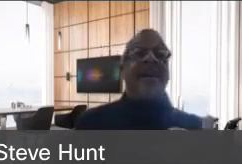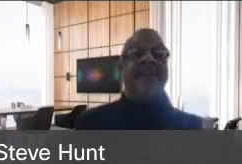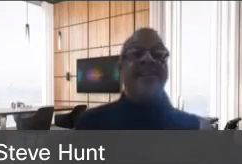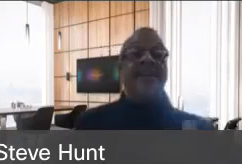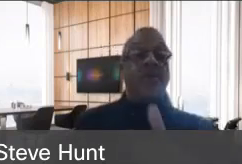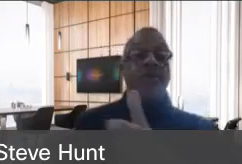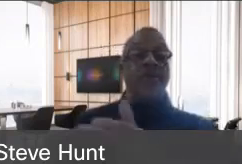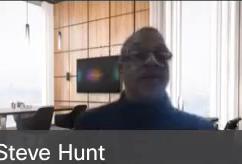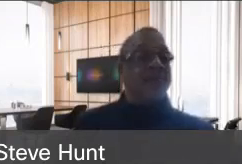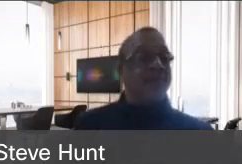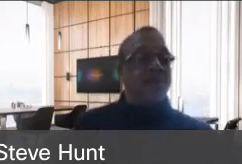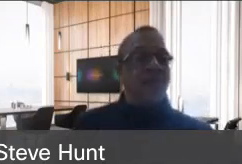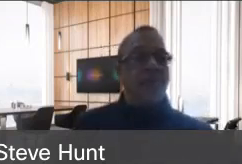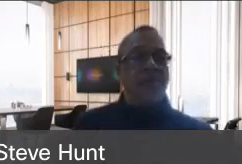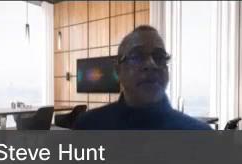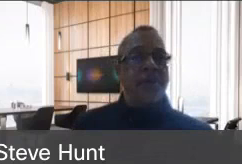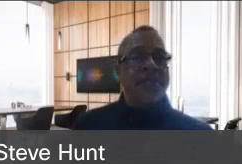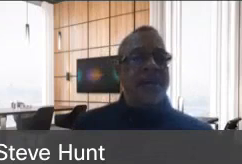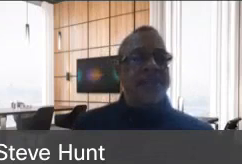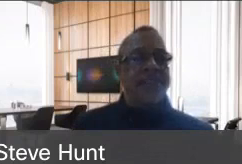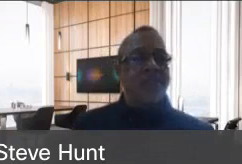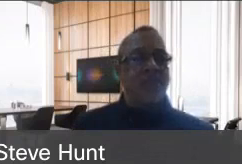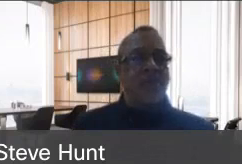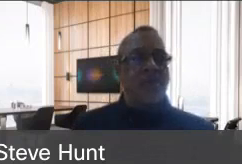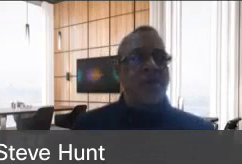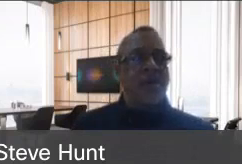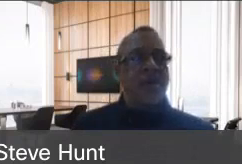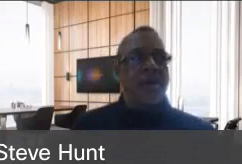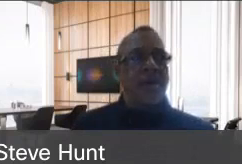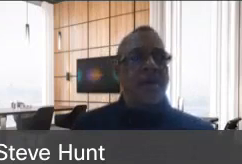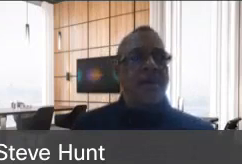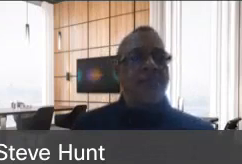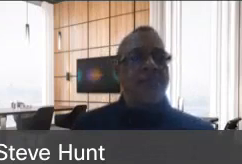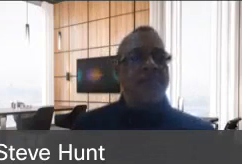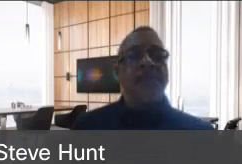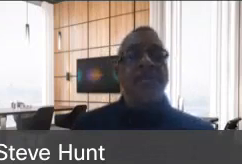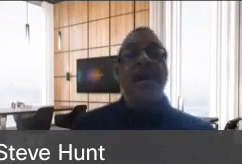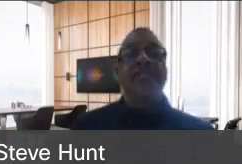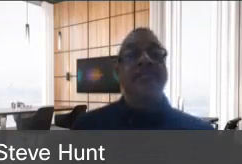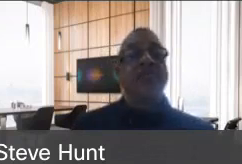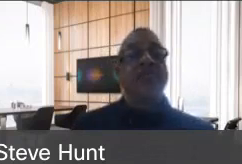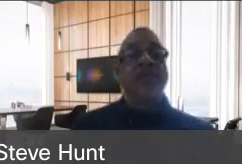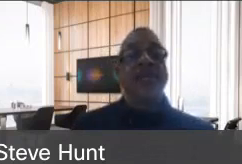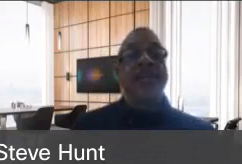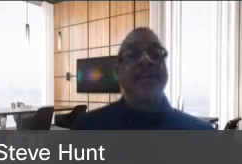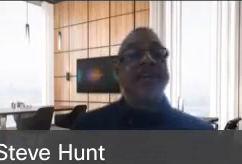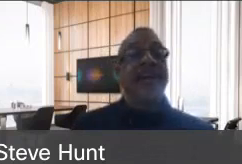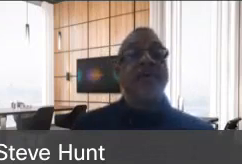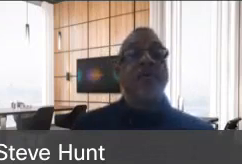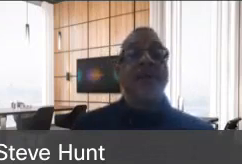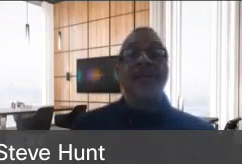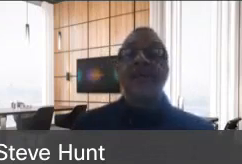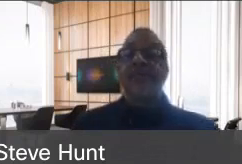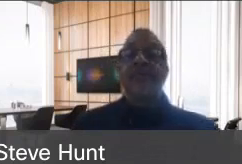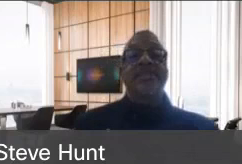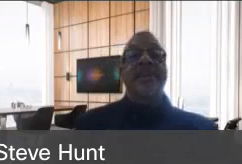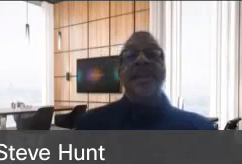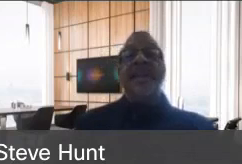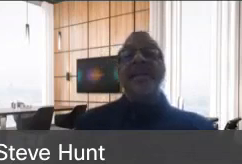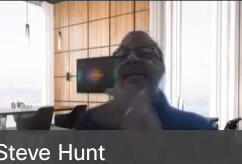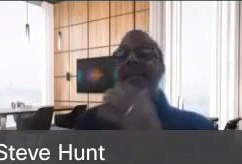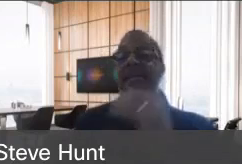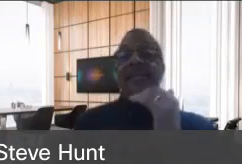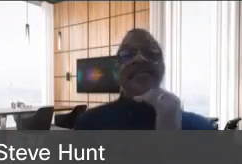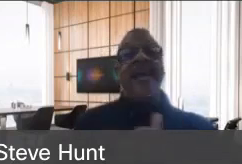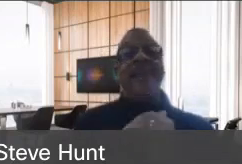of context. I know when we talked about the context for the report. Josh really laid it out well, and I remember saying,